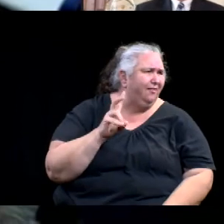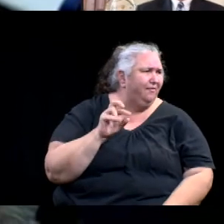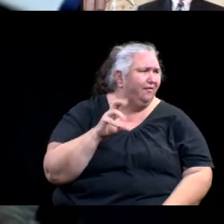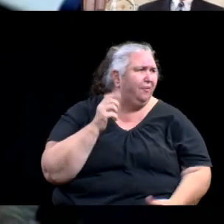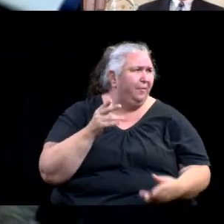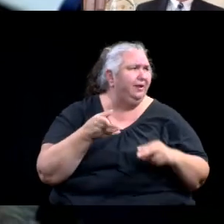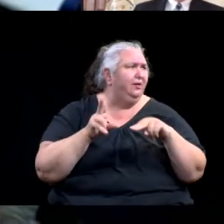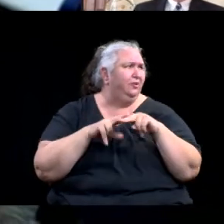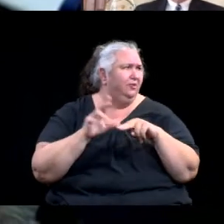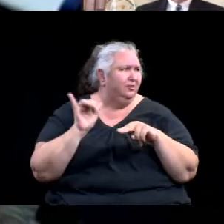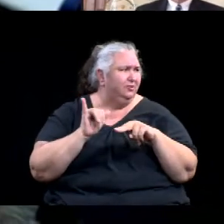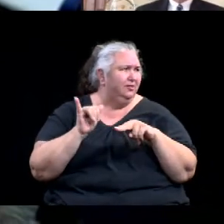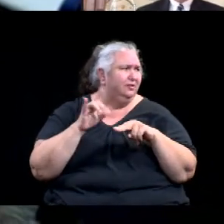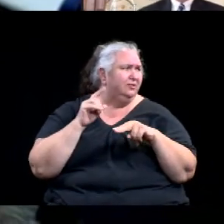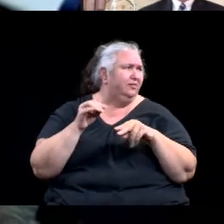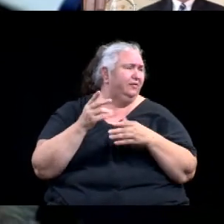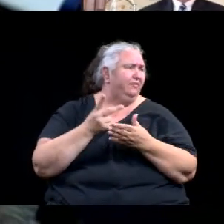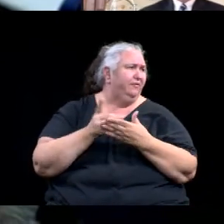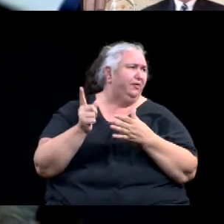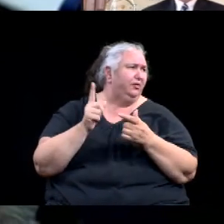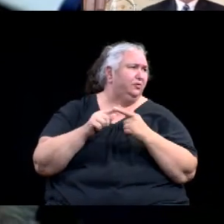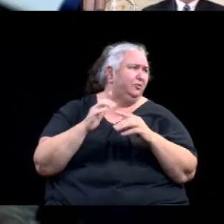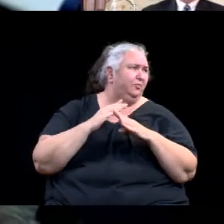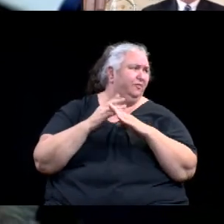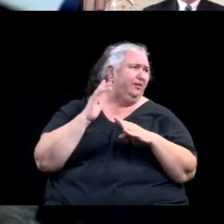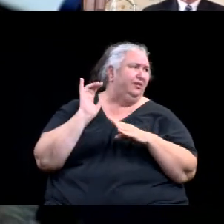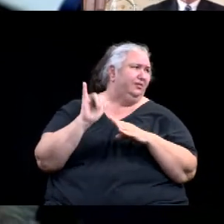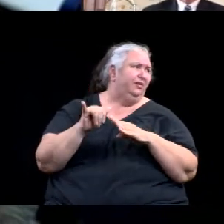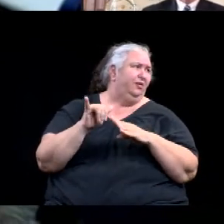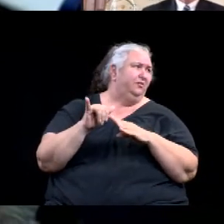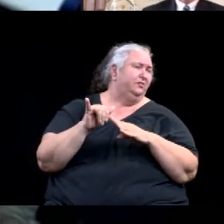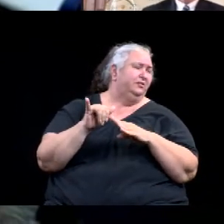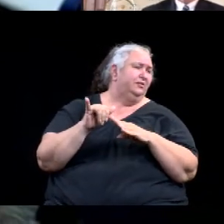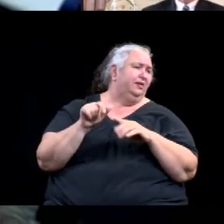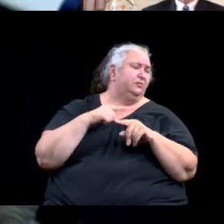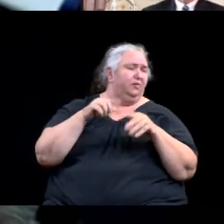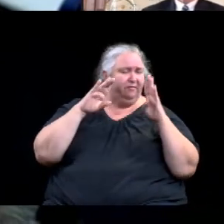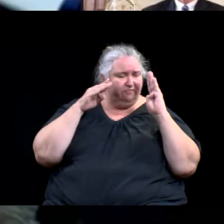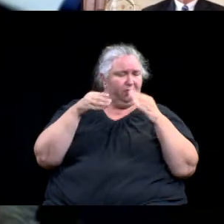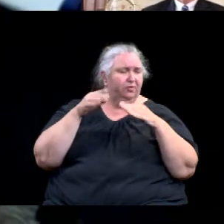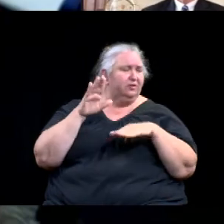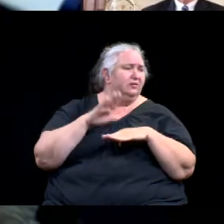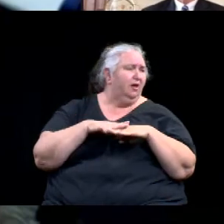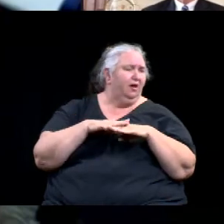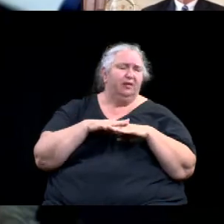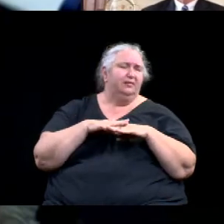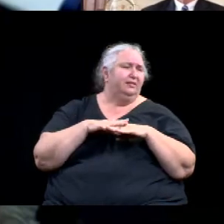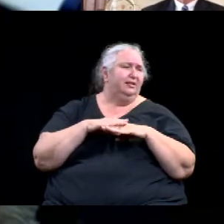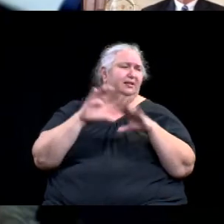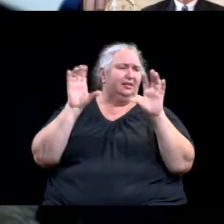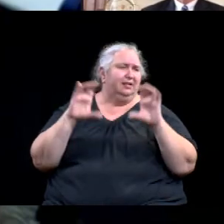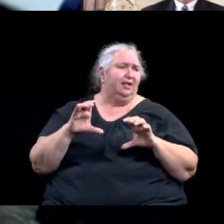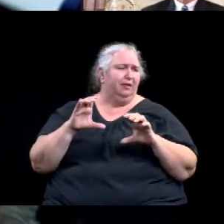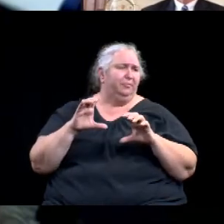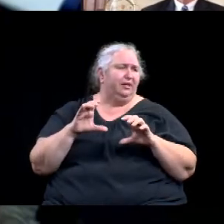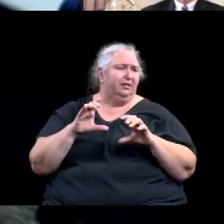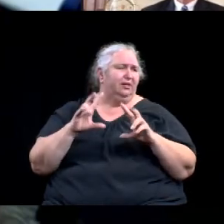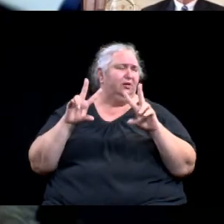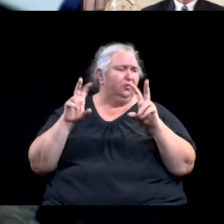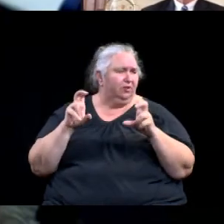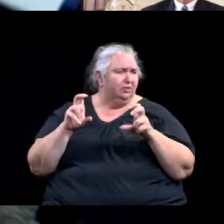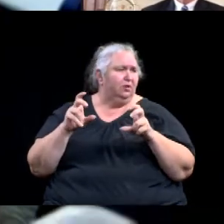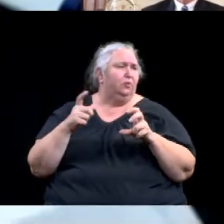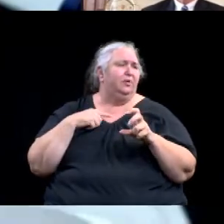crisis, we must also begin to consider adaptation primarily related to heat, drought, crop failure, flooding, and vector-borne diseases. Thank